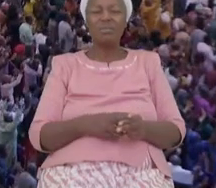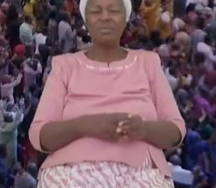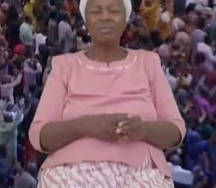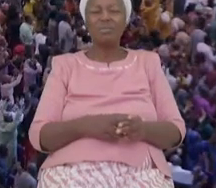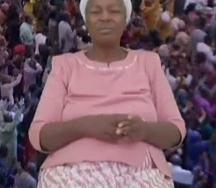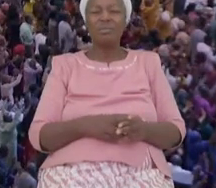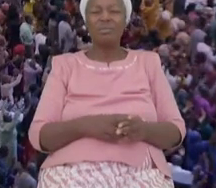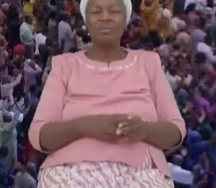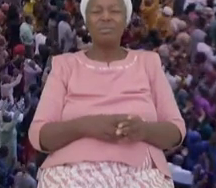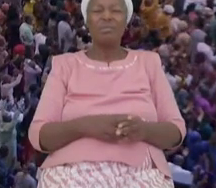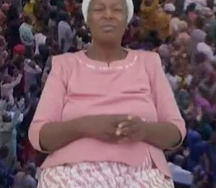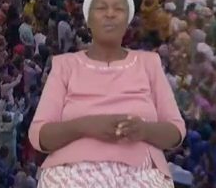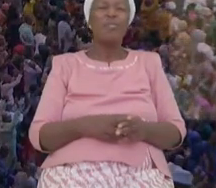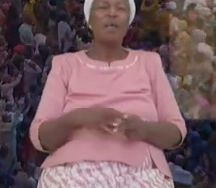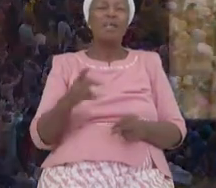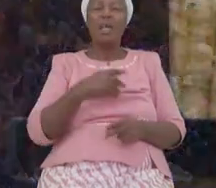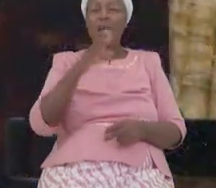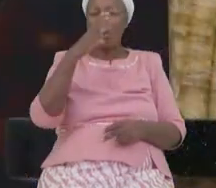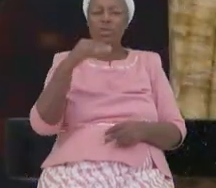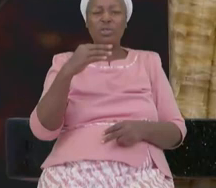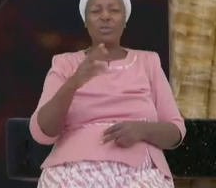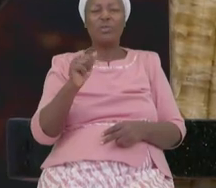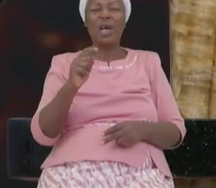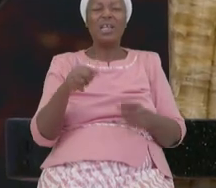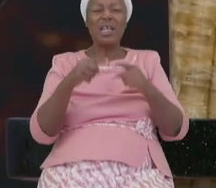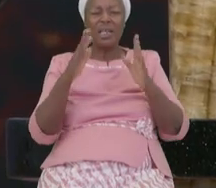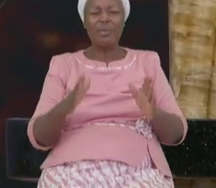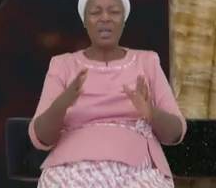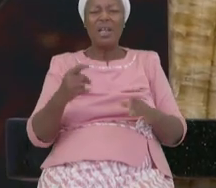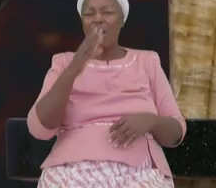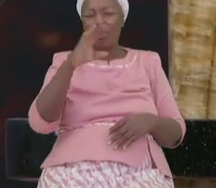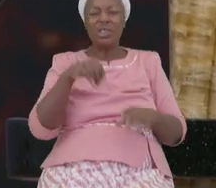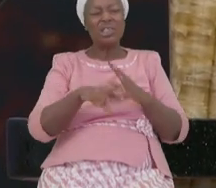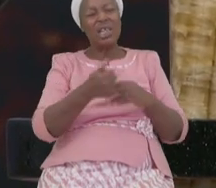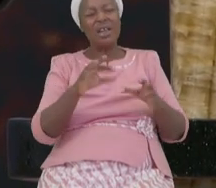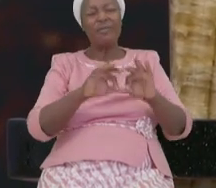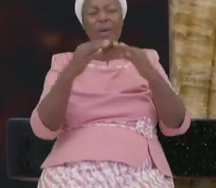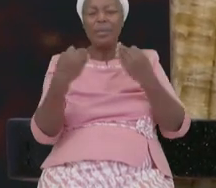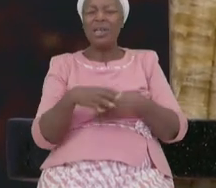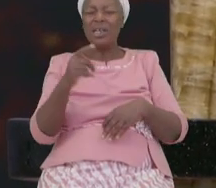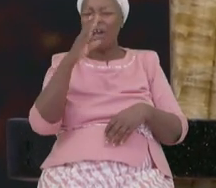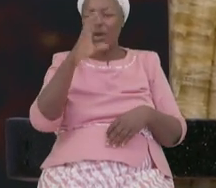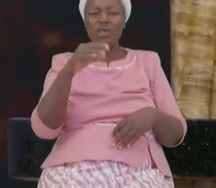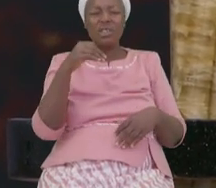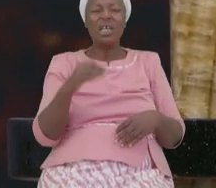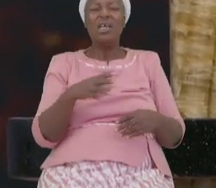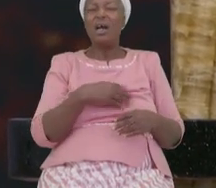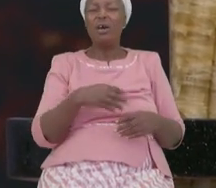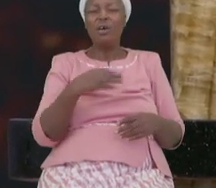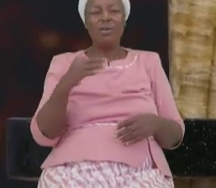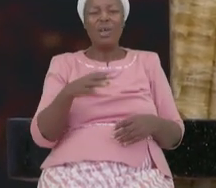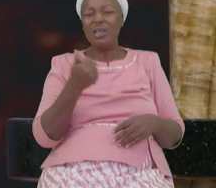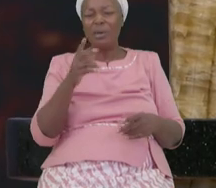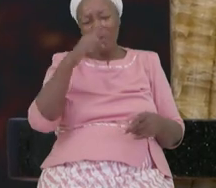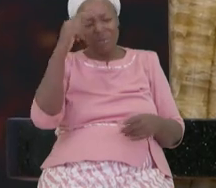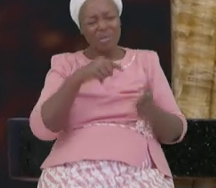The curse of an enemy, the curse in any family, the curse for anyone because of this, because of